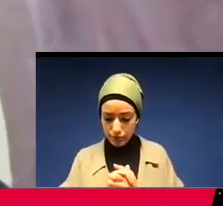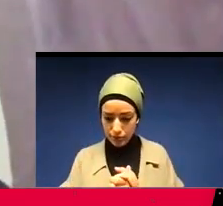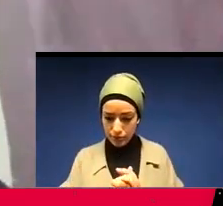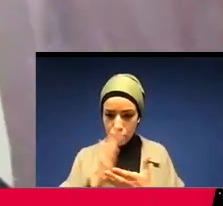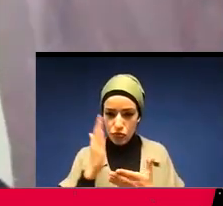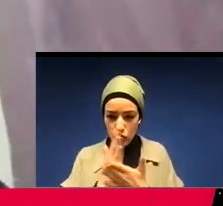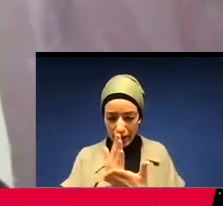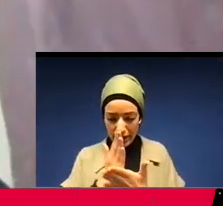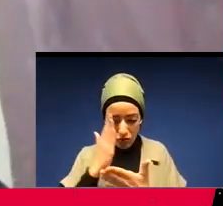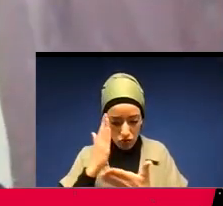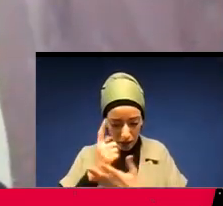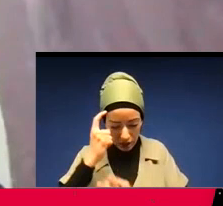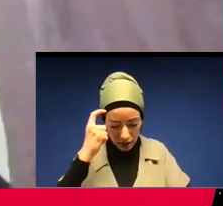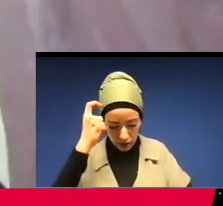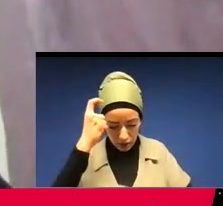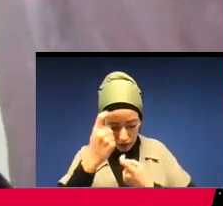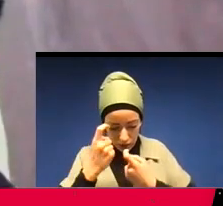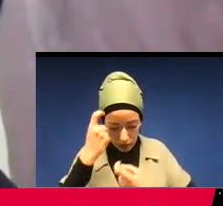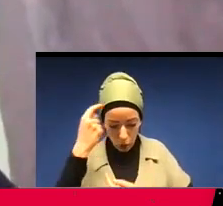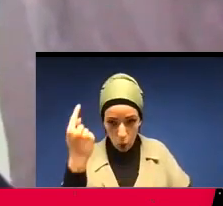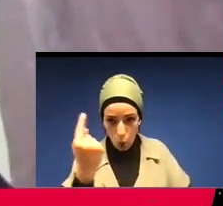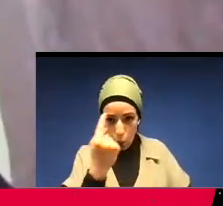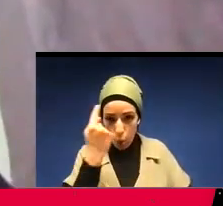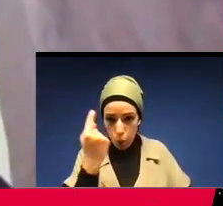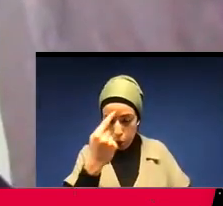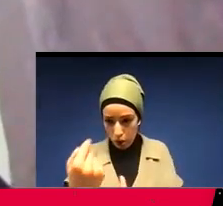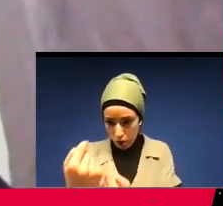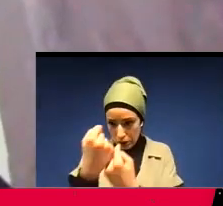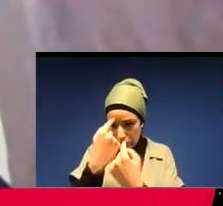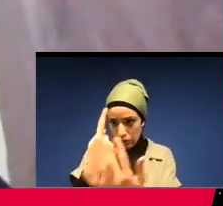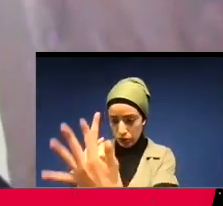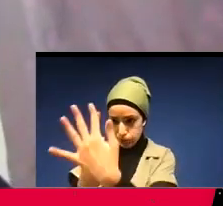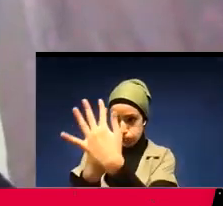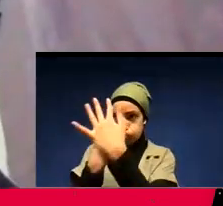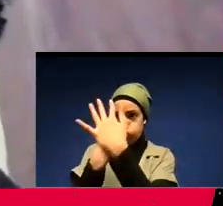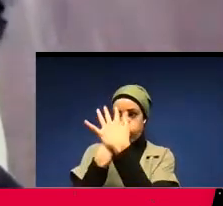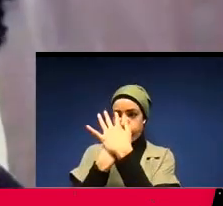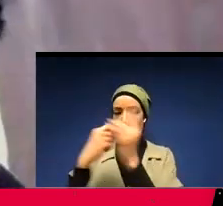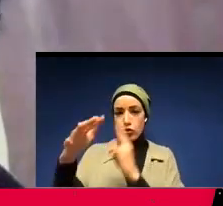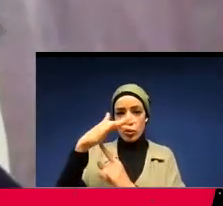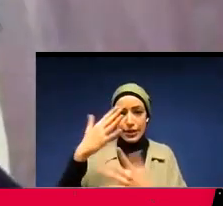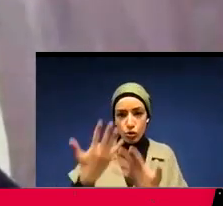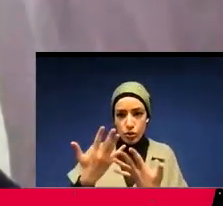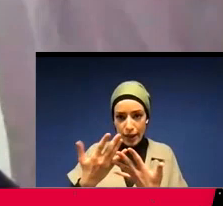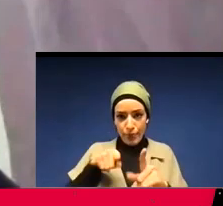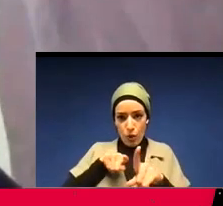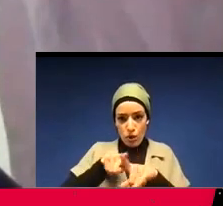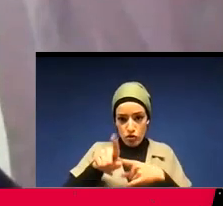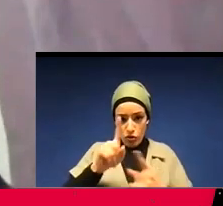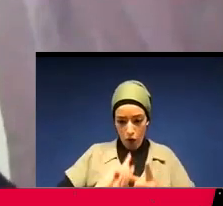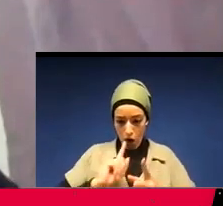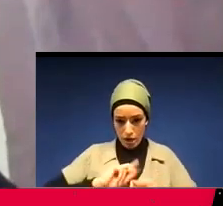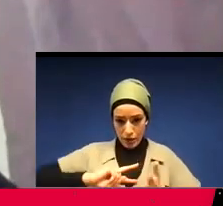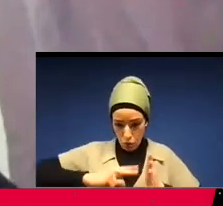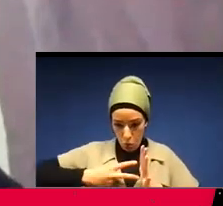when we really truly think about who is it that is facing the brunt of oppression in society today, and we